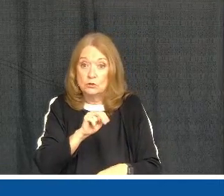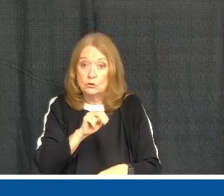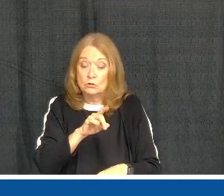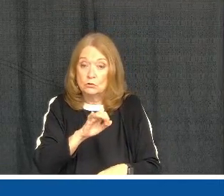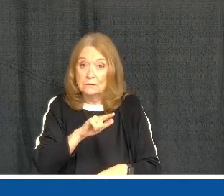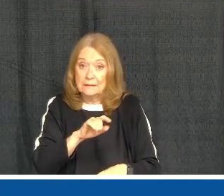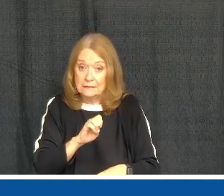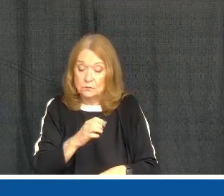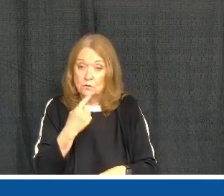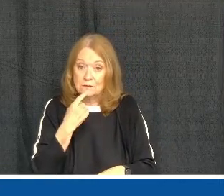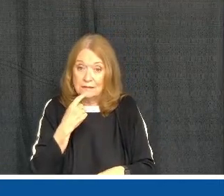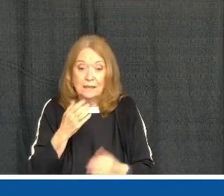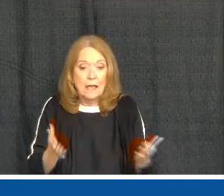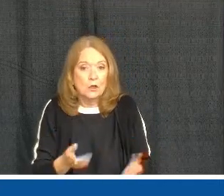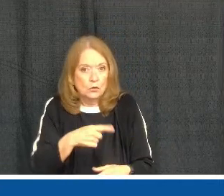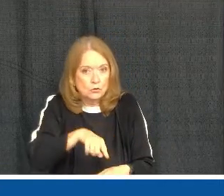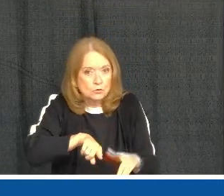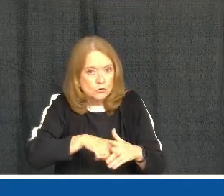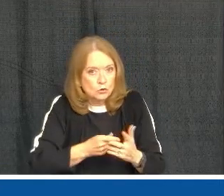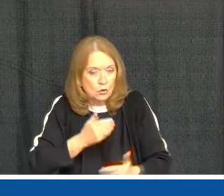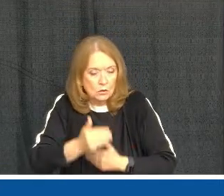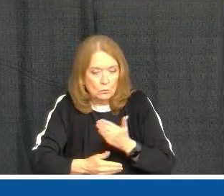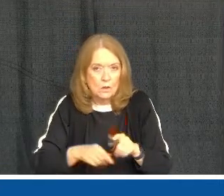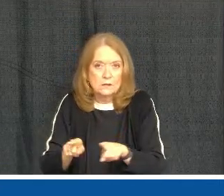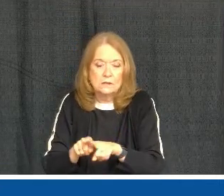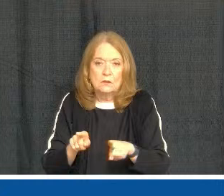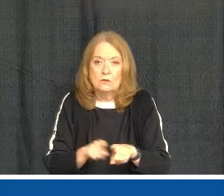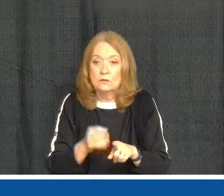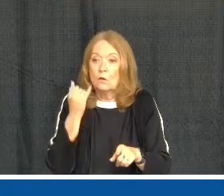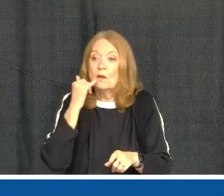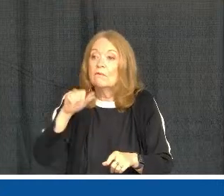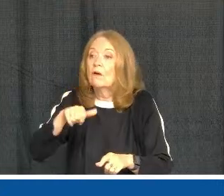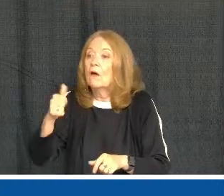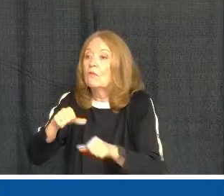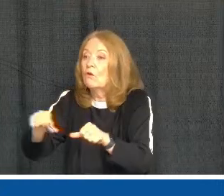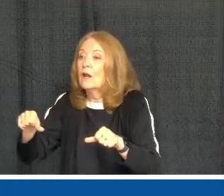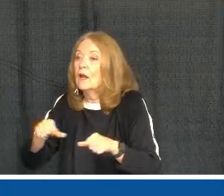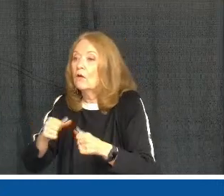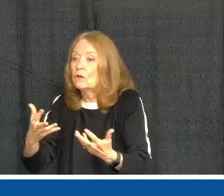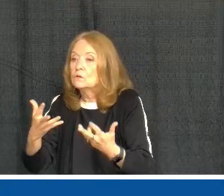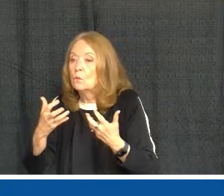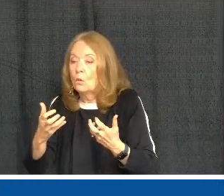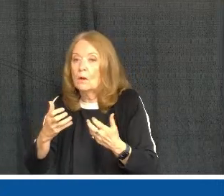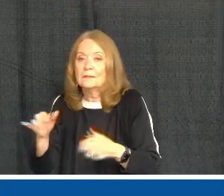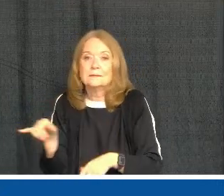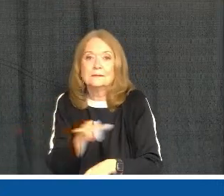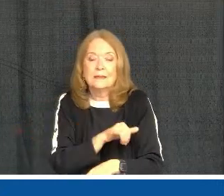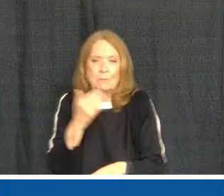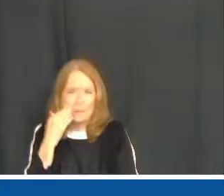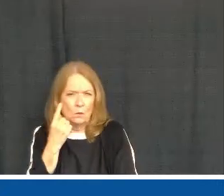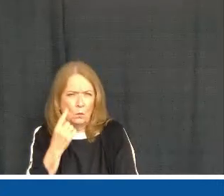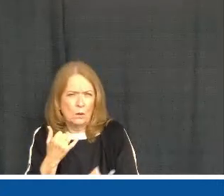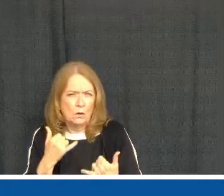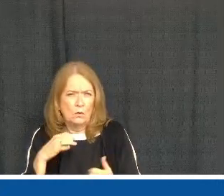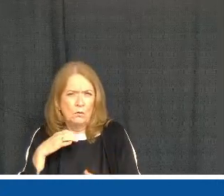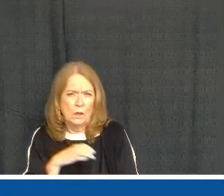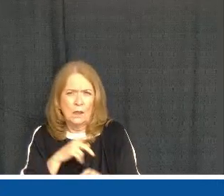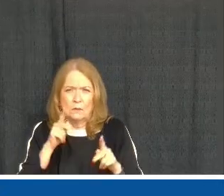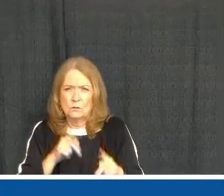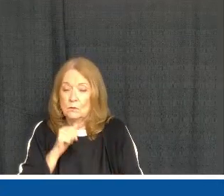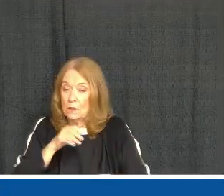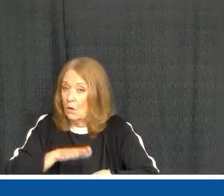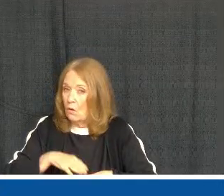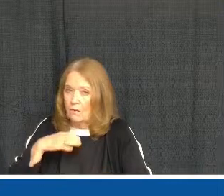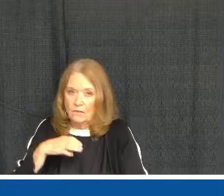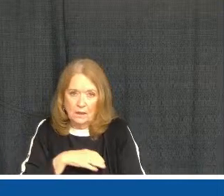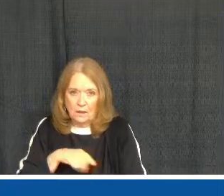you to start the process as well for your area. I know that one current council person that was not on the